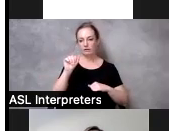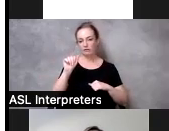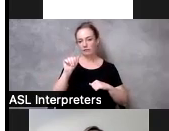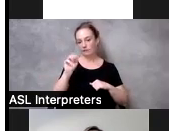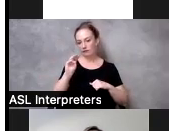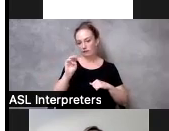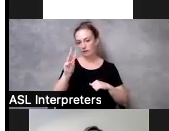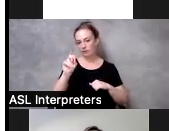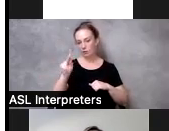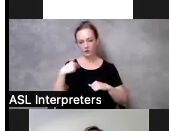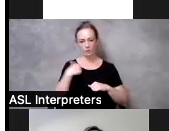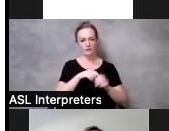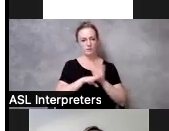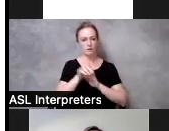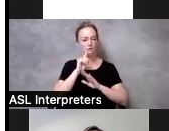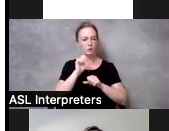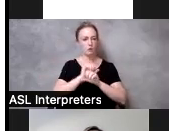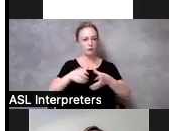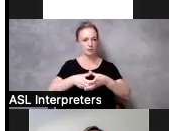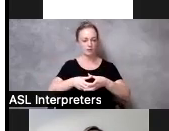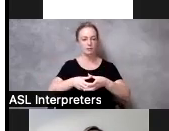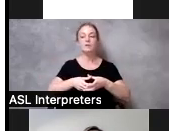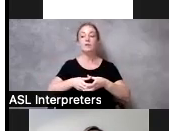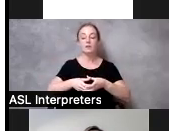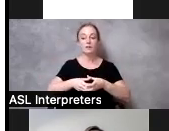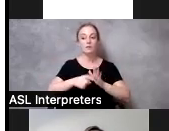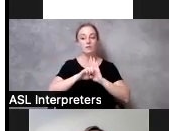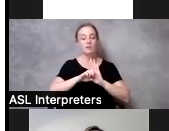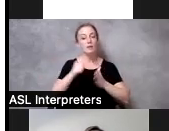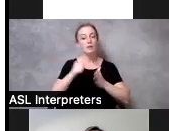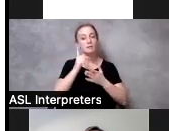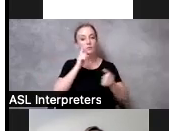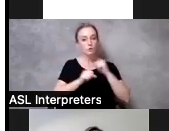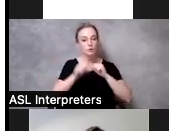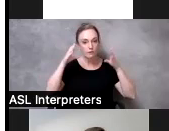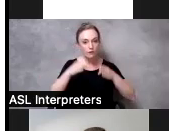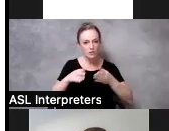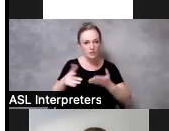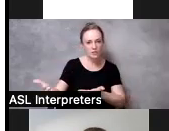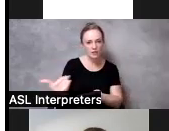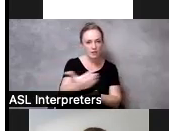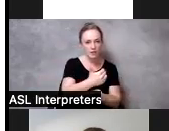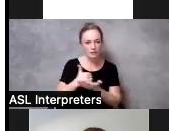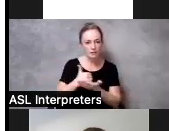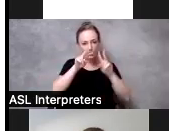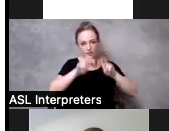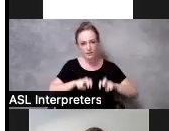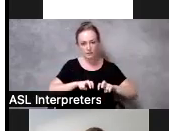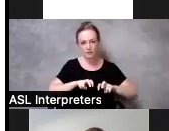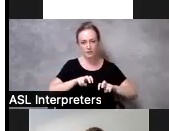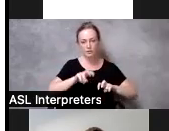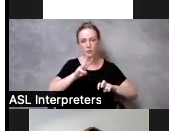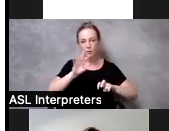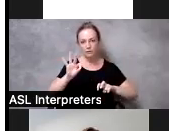workforce. For example, we have strategies that focus on the collection and analysis of workforce data. So